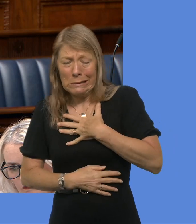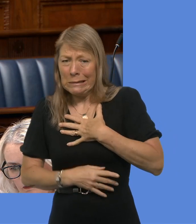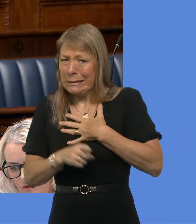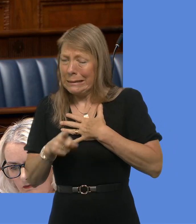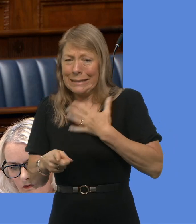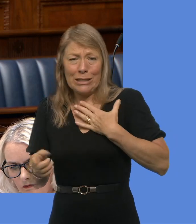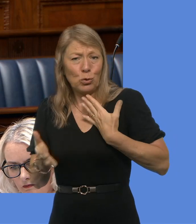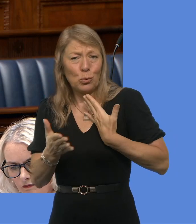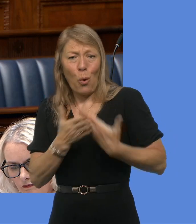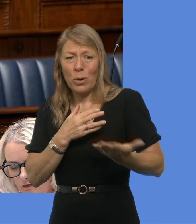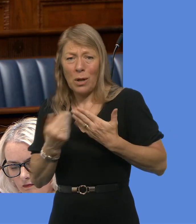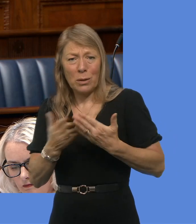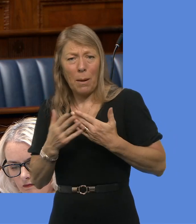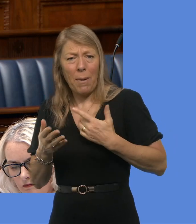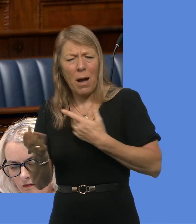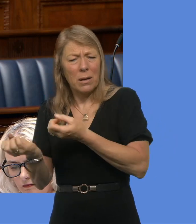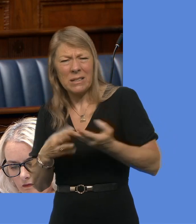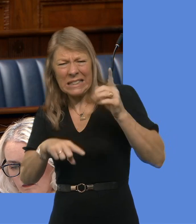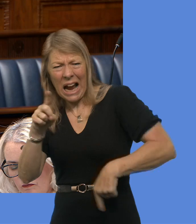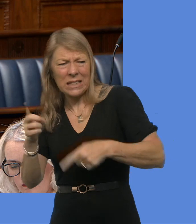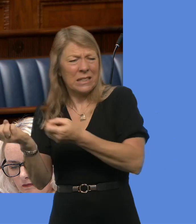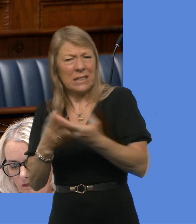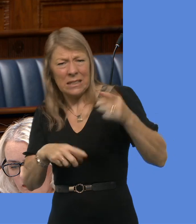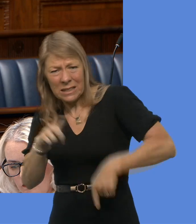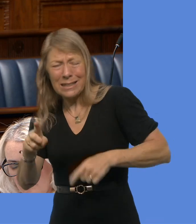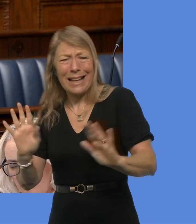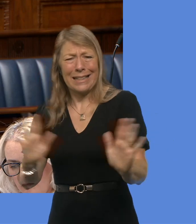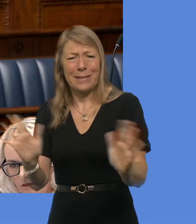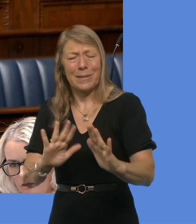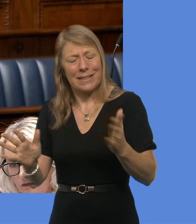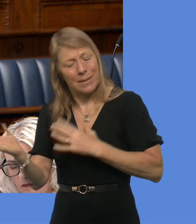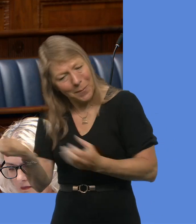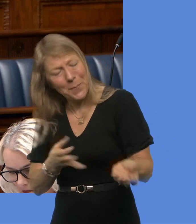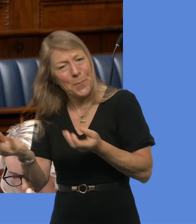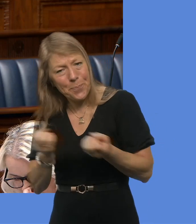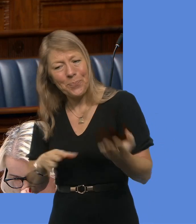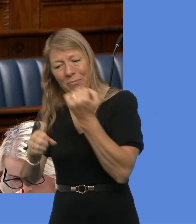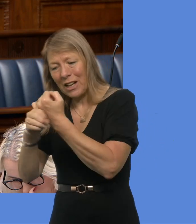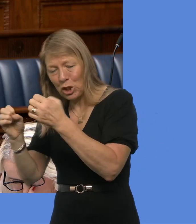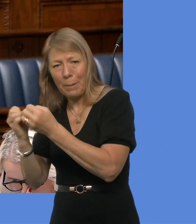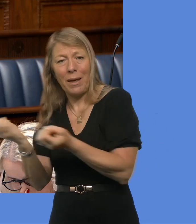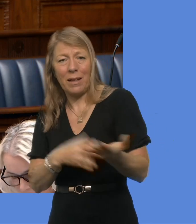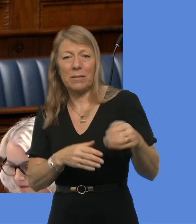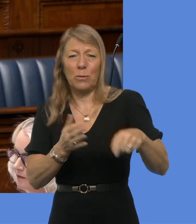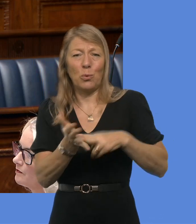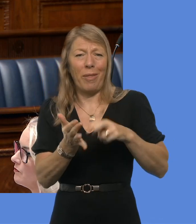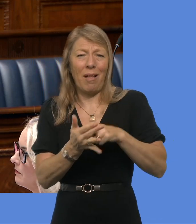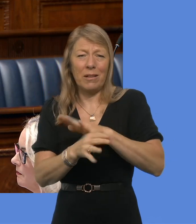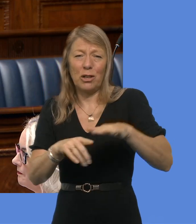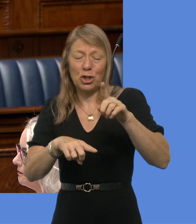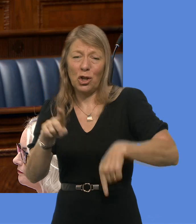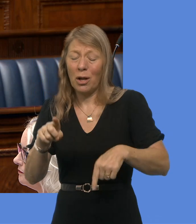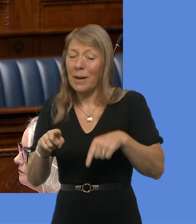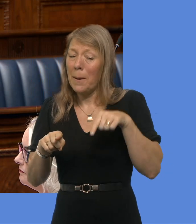member in this House, no matter what party you're from, should underestimate the significance of this issue not being resolved. This is an absolutely urgent